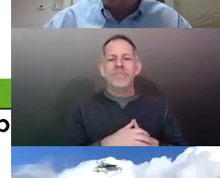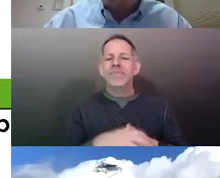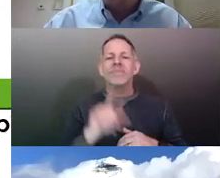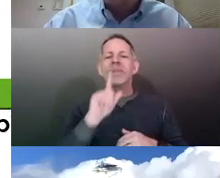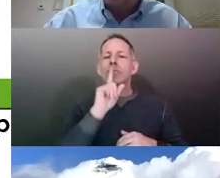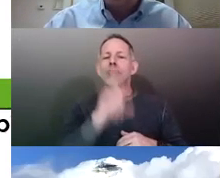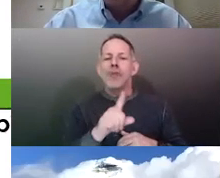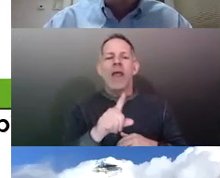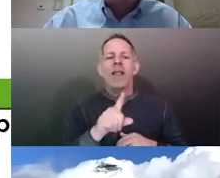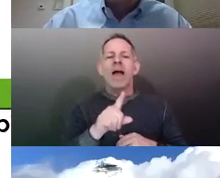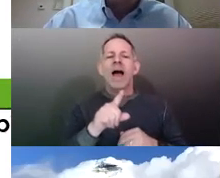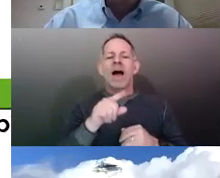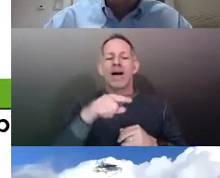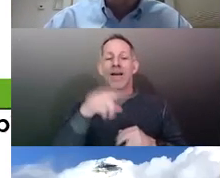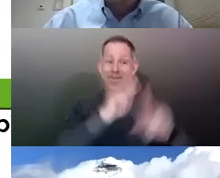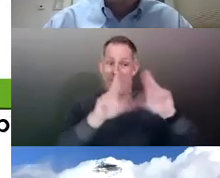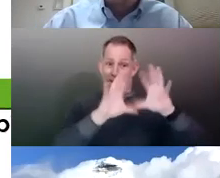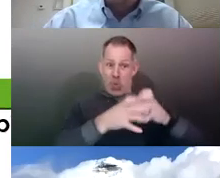variety of factors, but